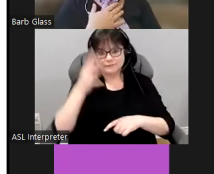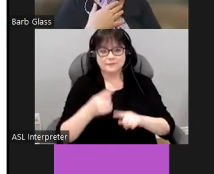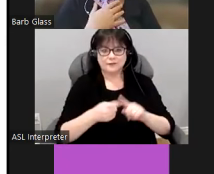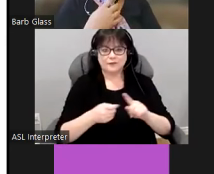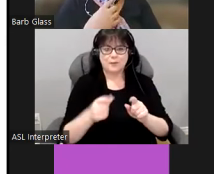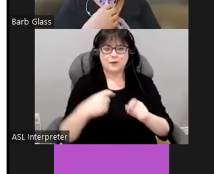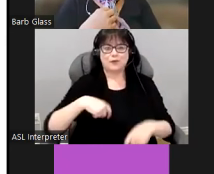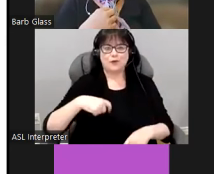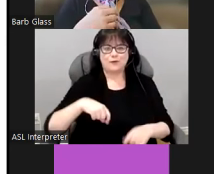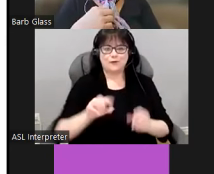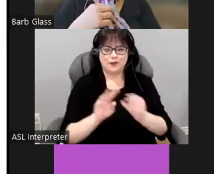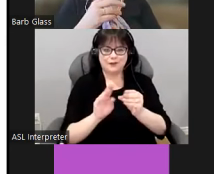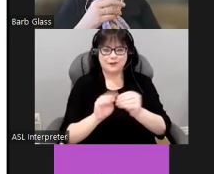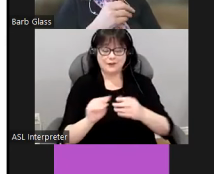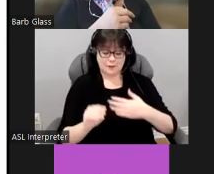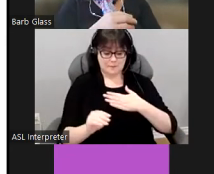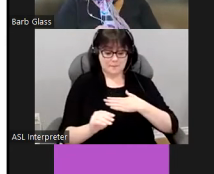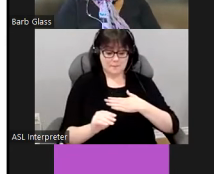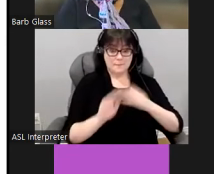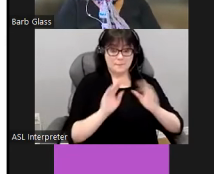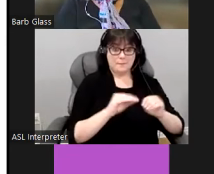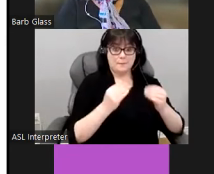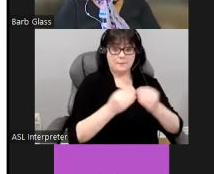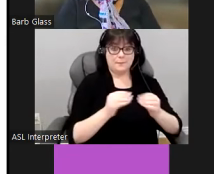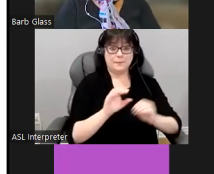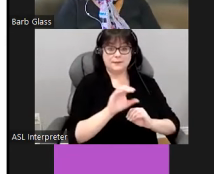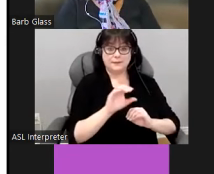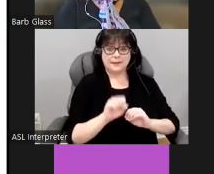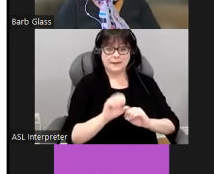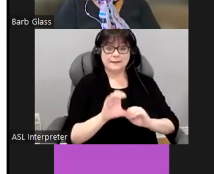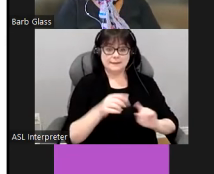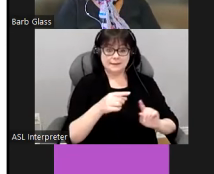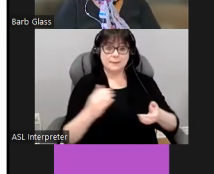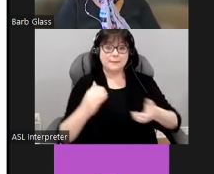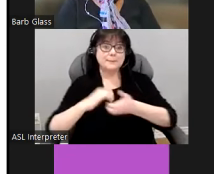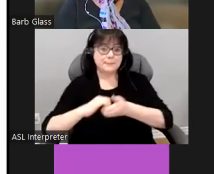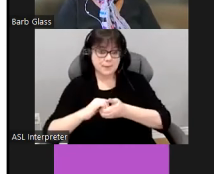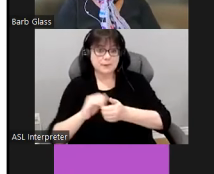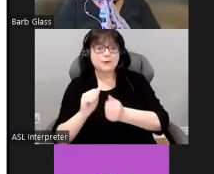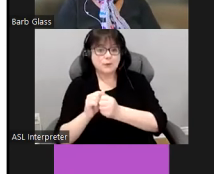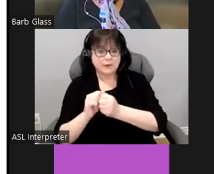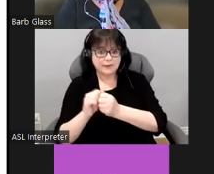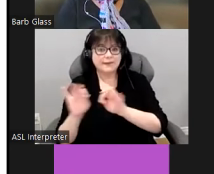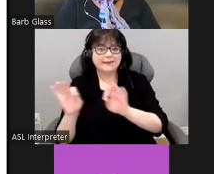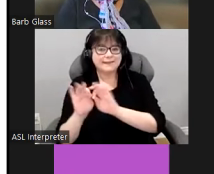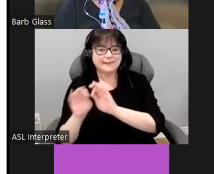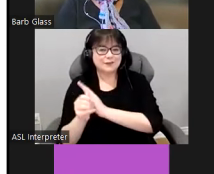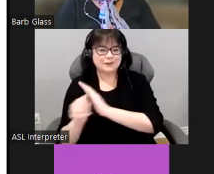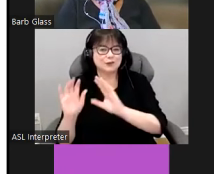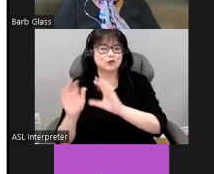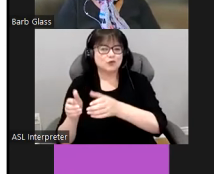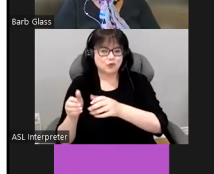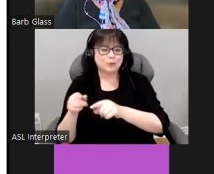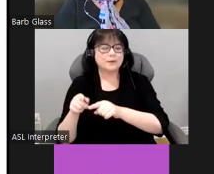my organization, the CSC, is a partner with Essential Skills Group in a number of things, so they don't mind if I use their quote.